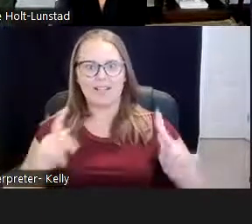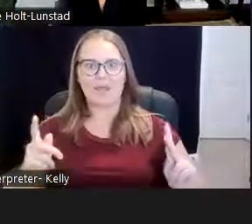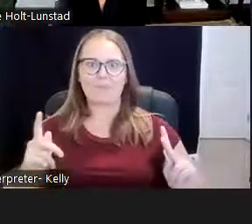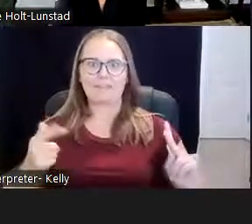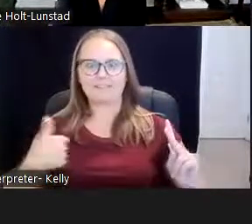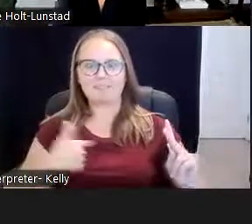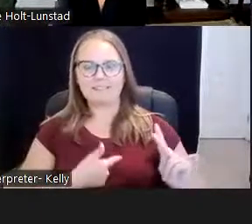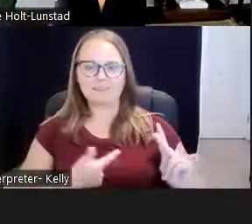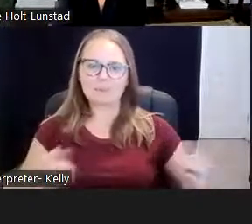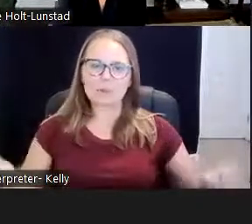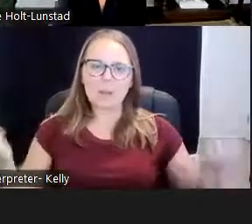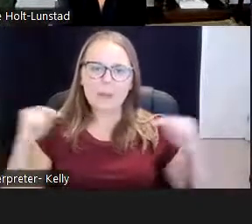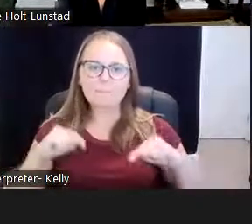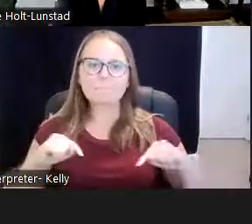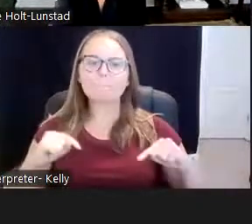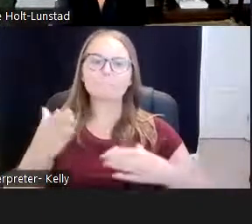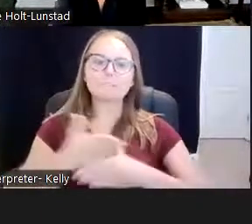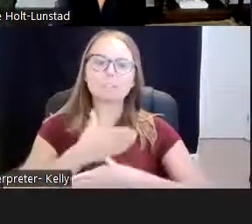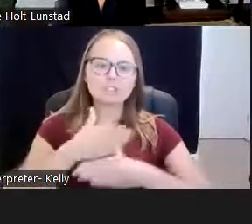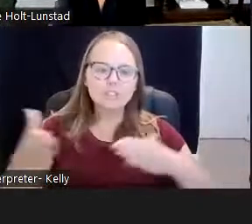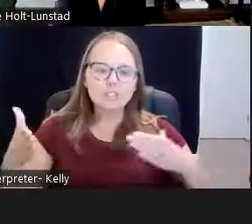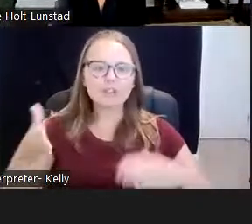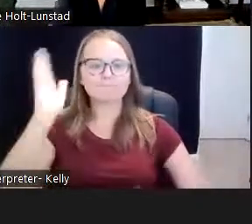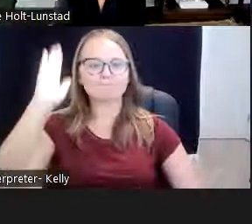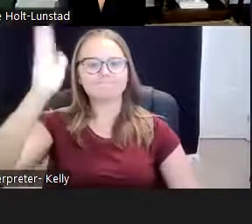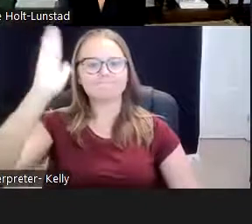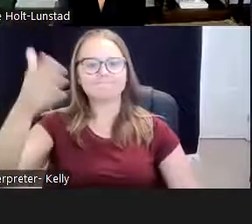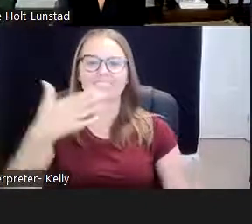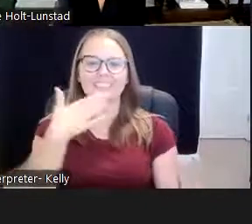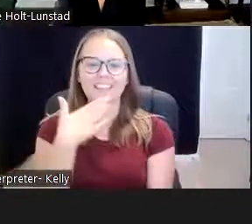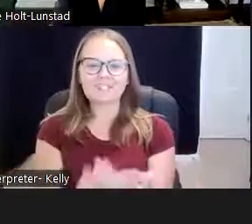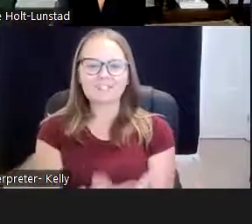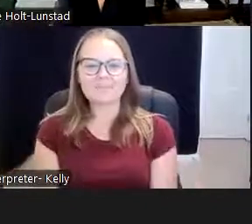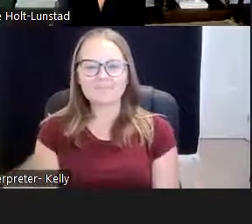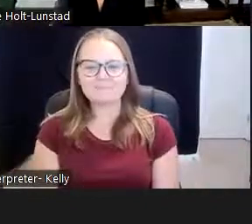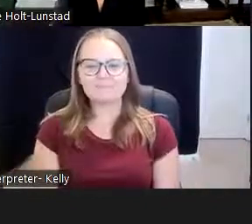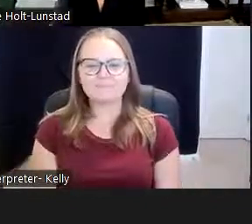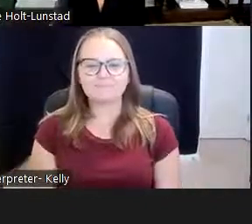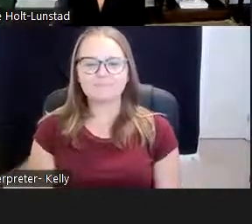opportunity to share this evidence with you. Thanks.